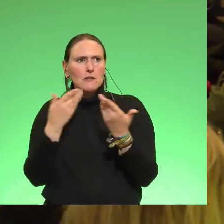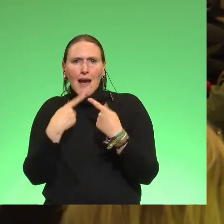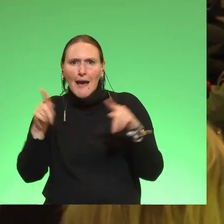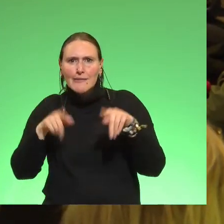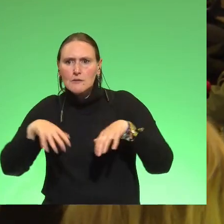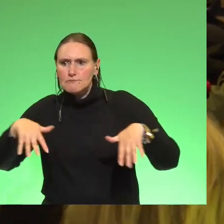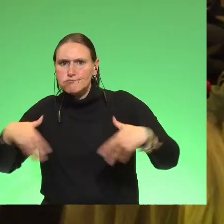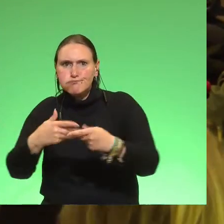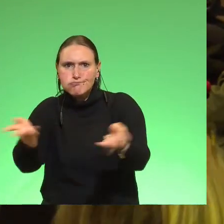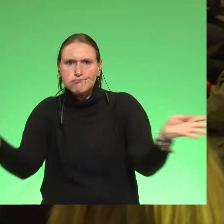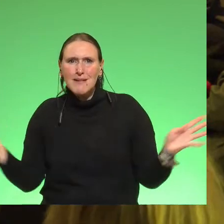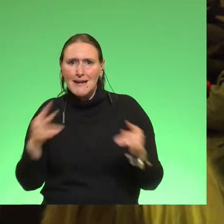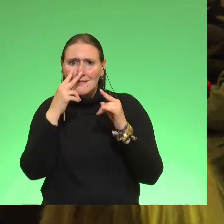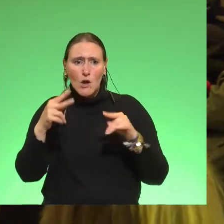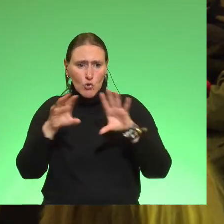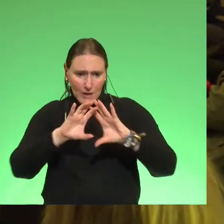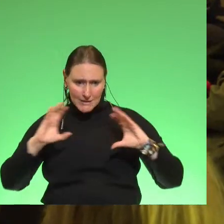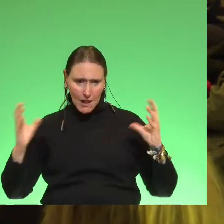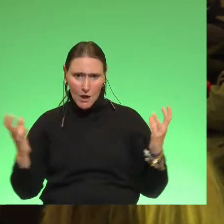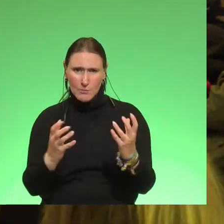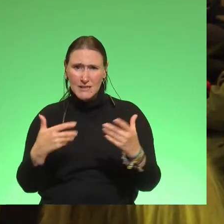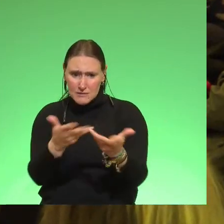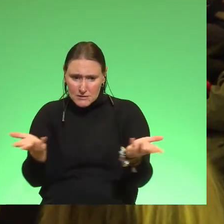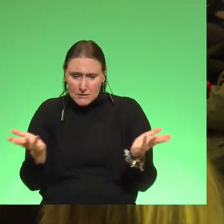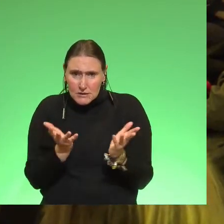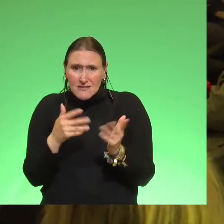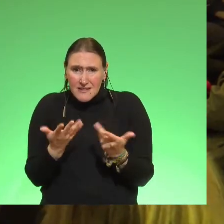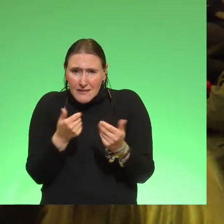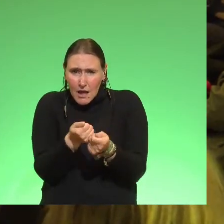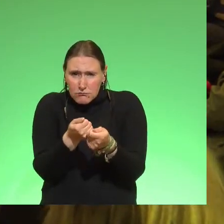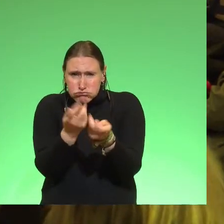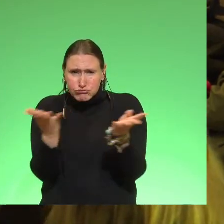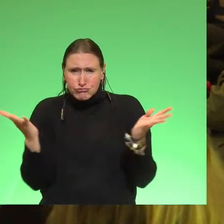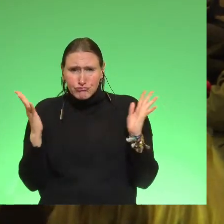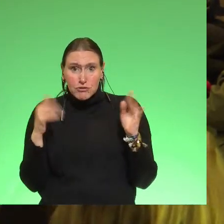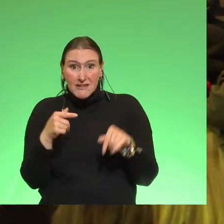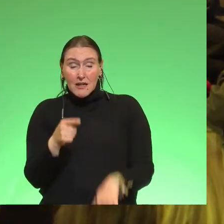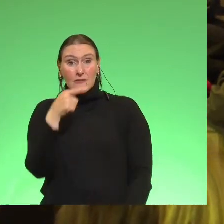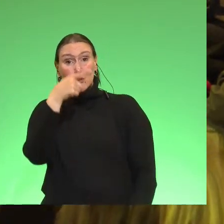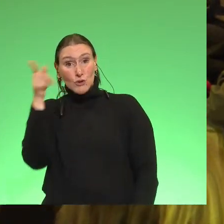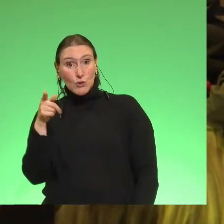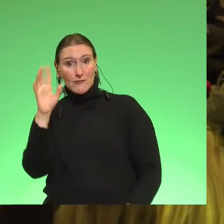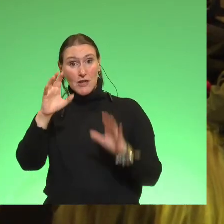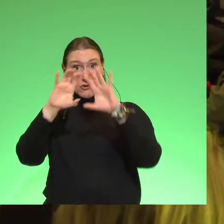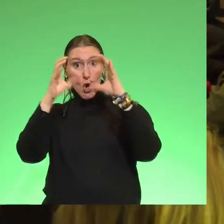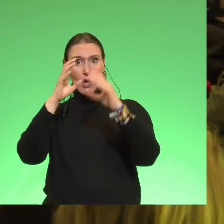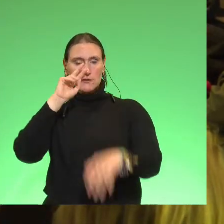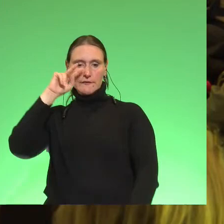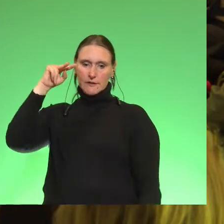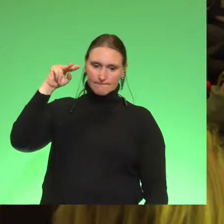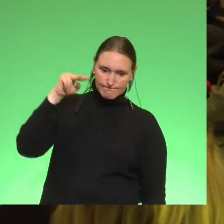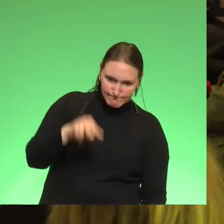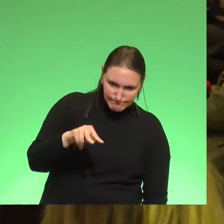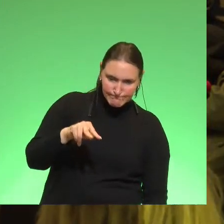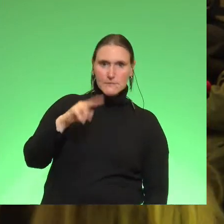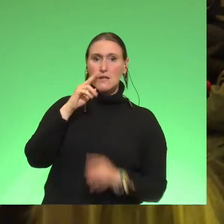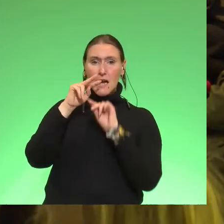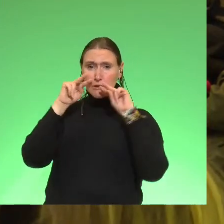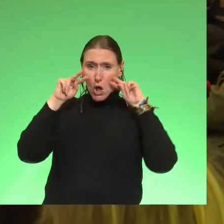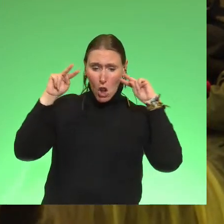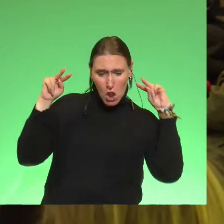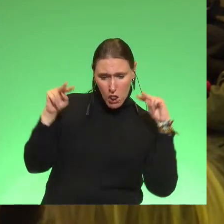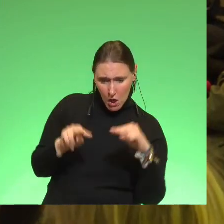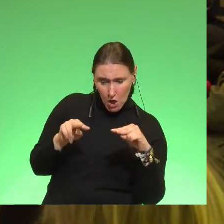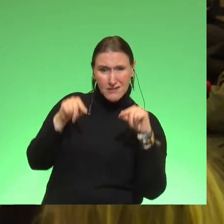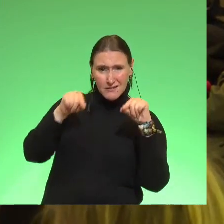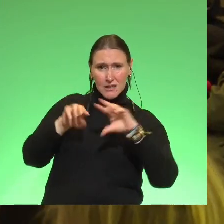global south, the global majority have mapped it out. If we're paying attention to the artwork, if we're paying attention to what has been curated,